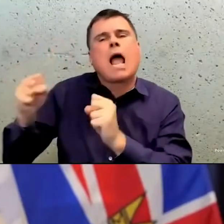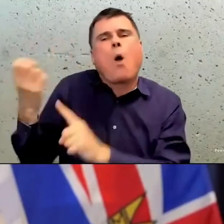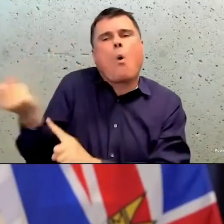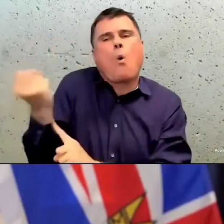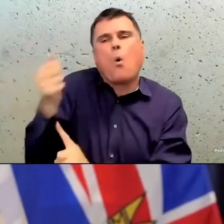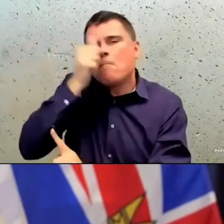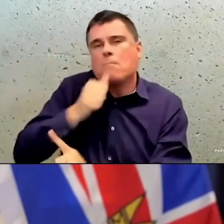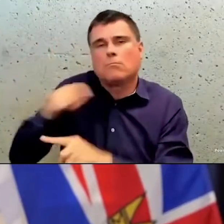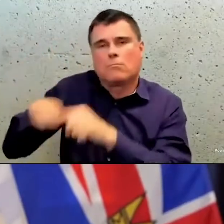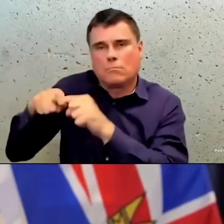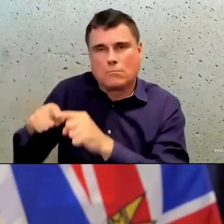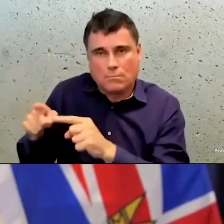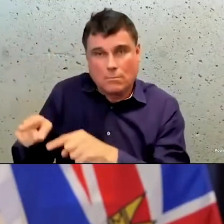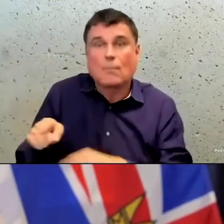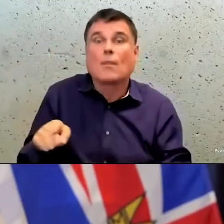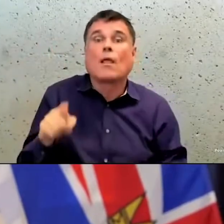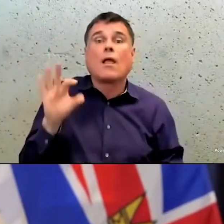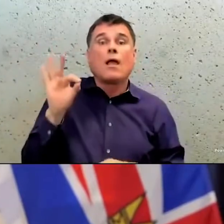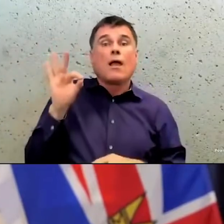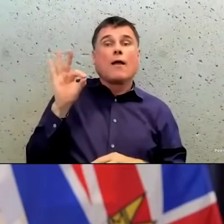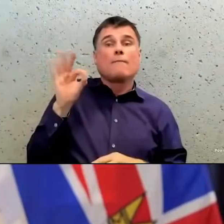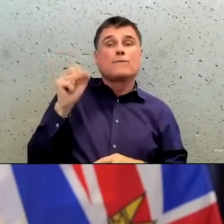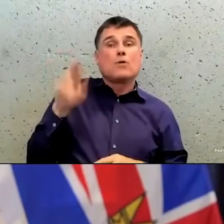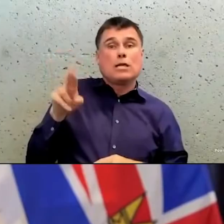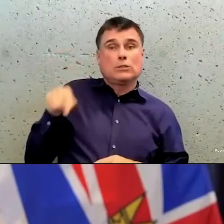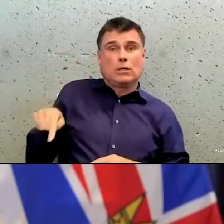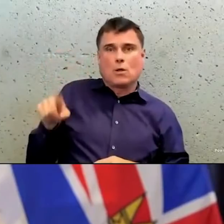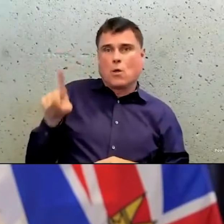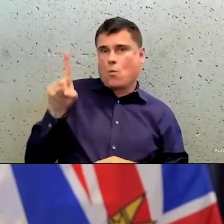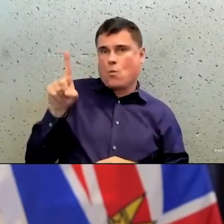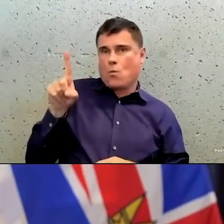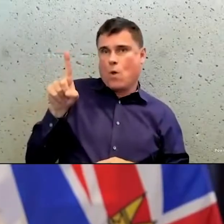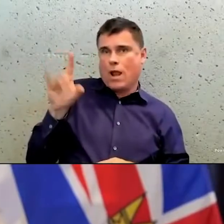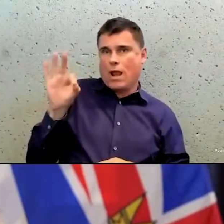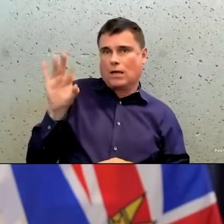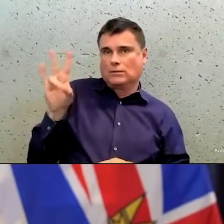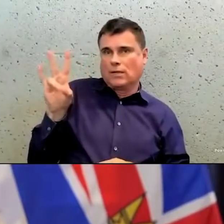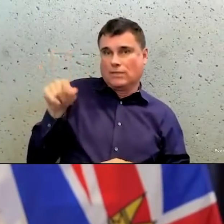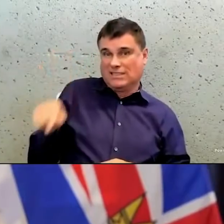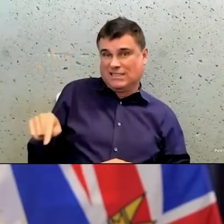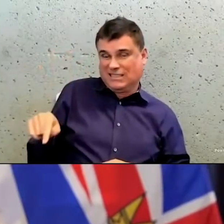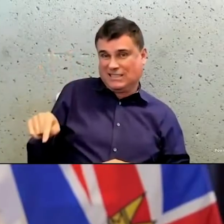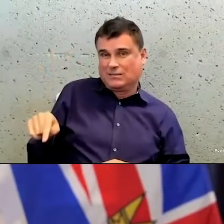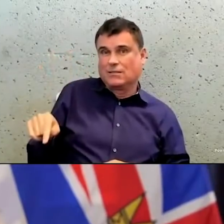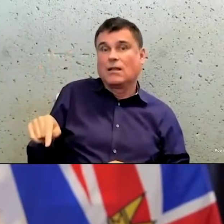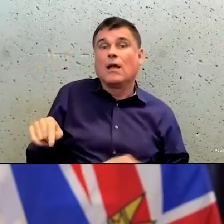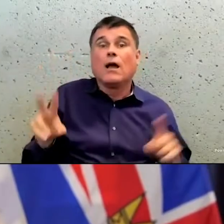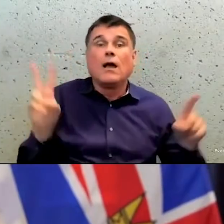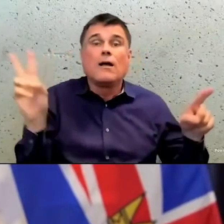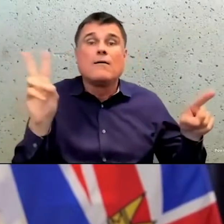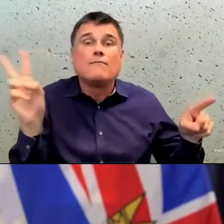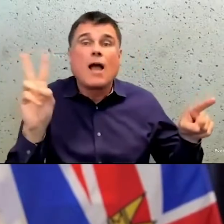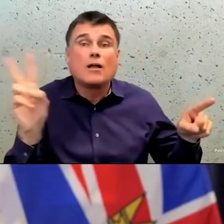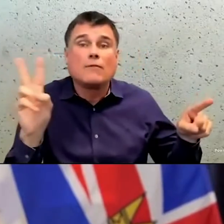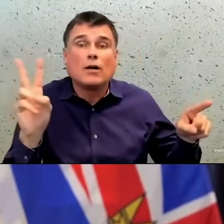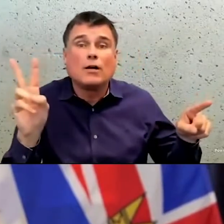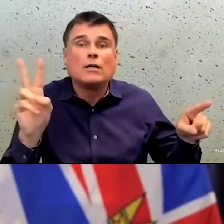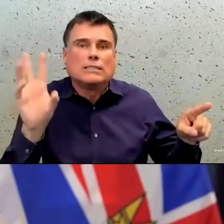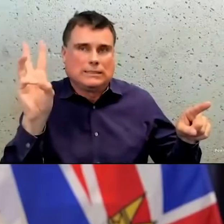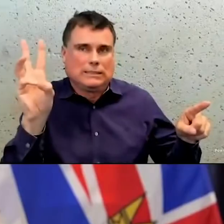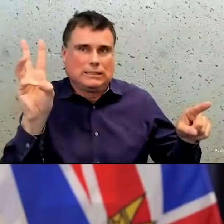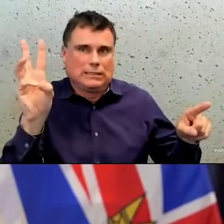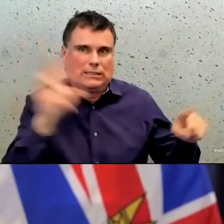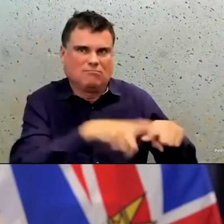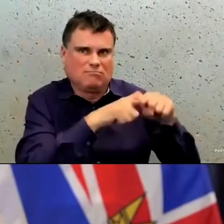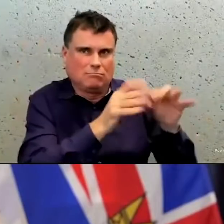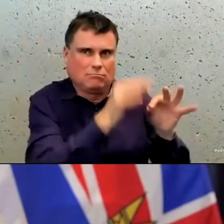Fraser Health Authority, 3 in Northern Health, 6 in Vancouver Coastal Health, 10 in Vancouver Island Health, and 159 in